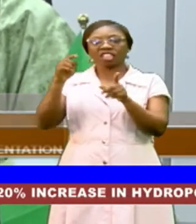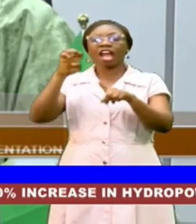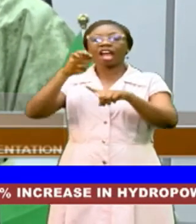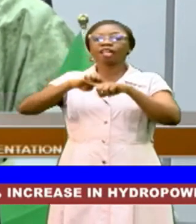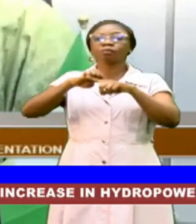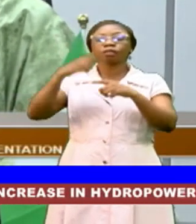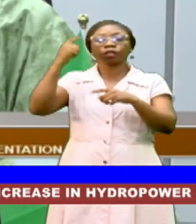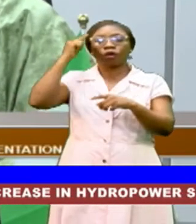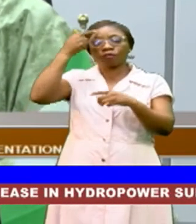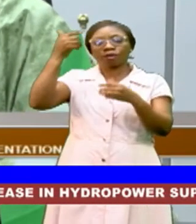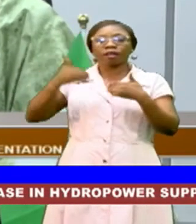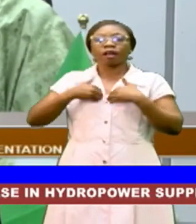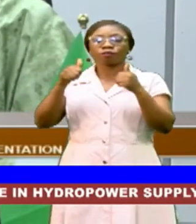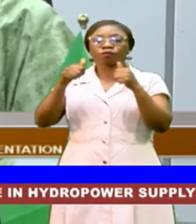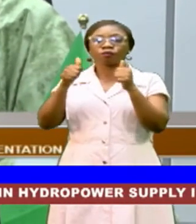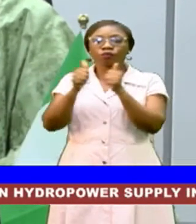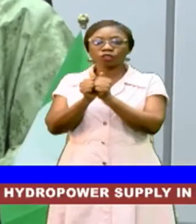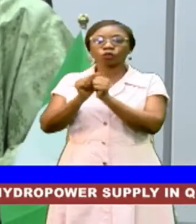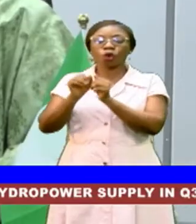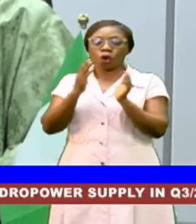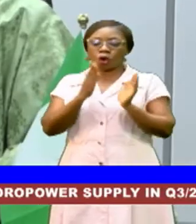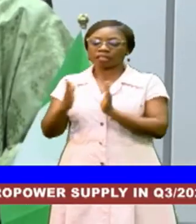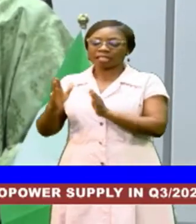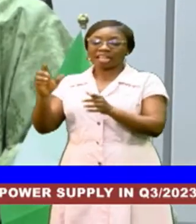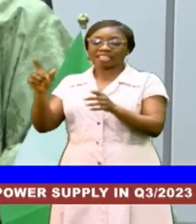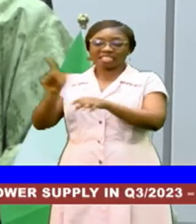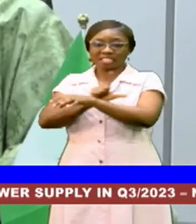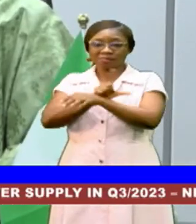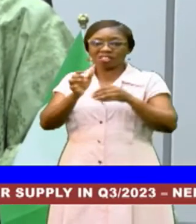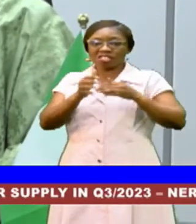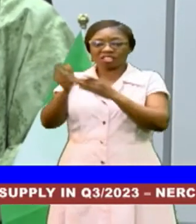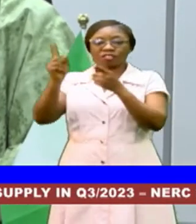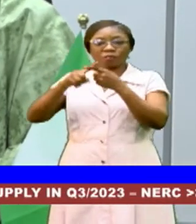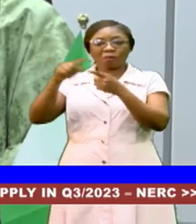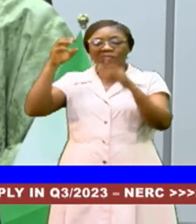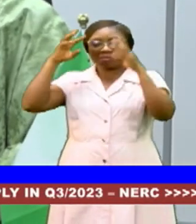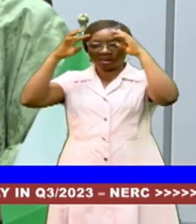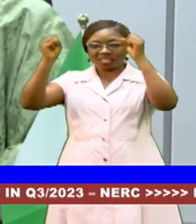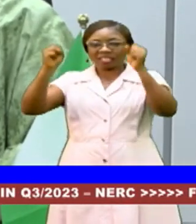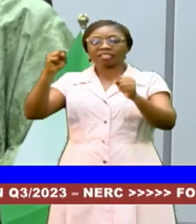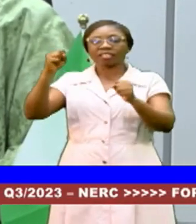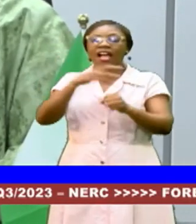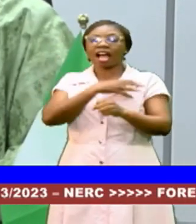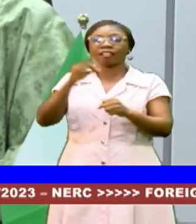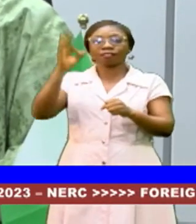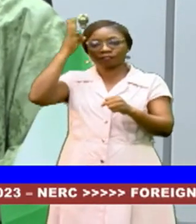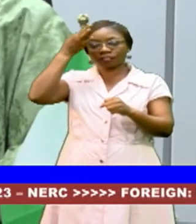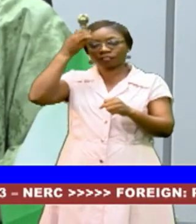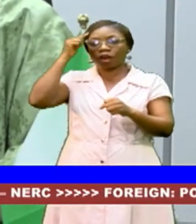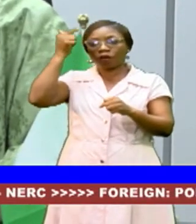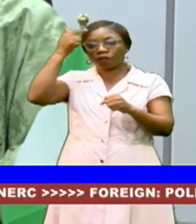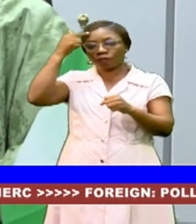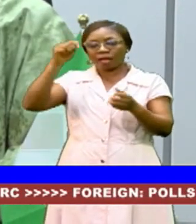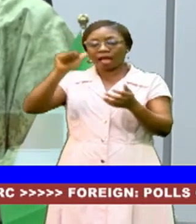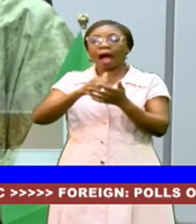had with the organized labor led to the president and the federal government